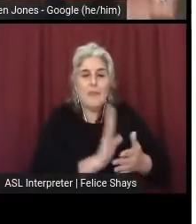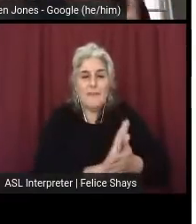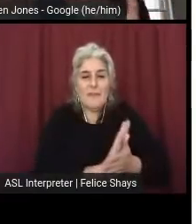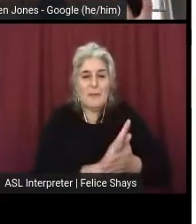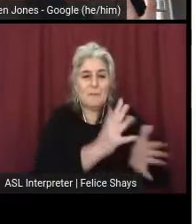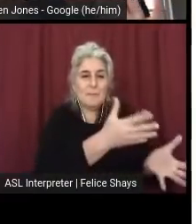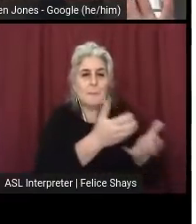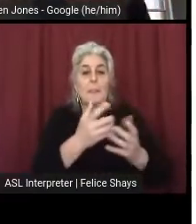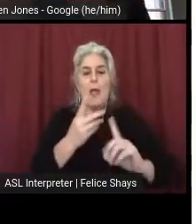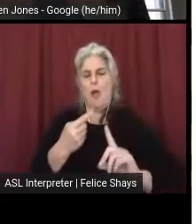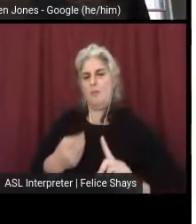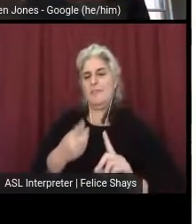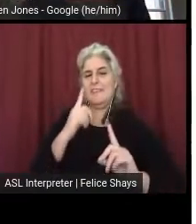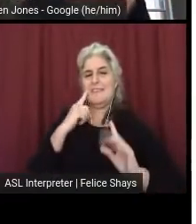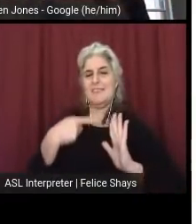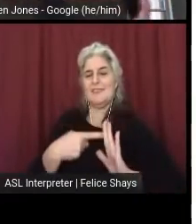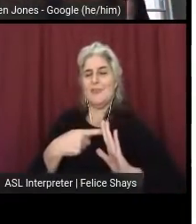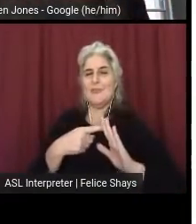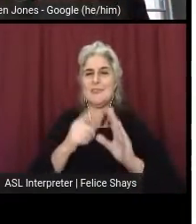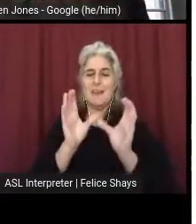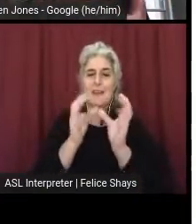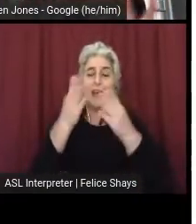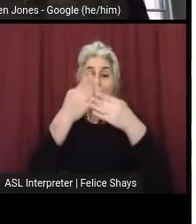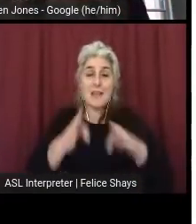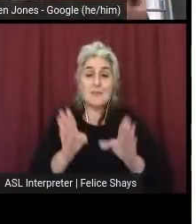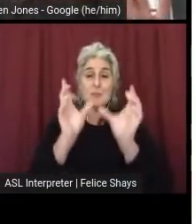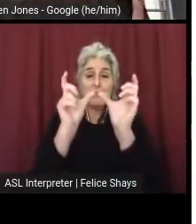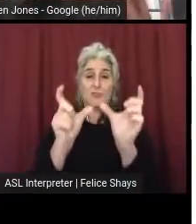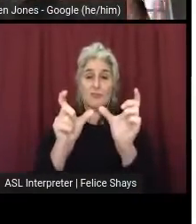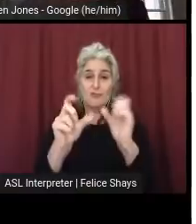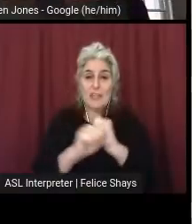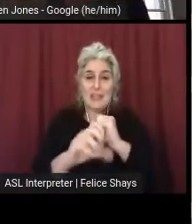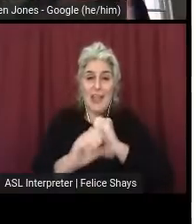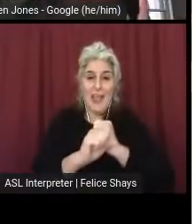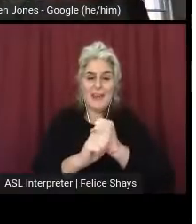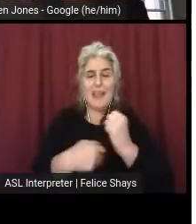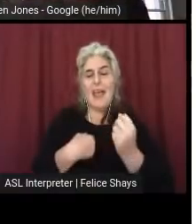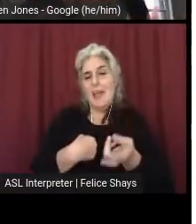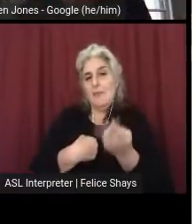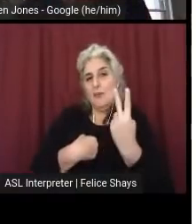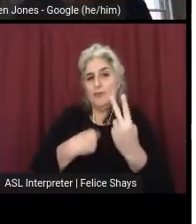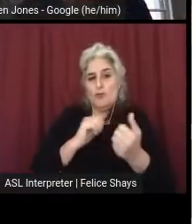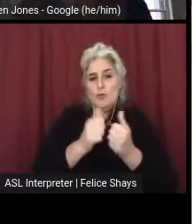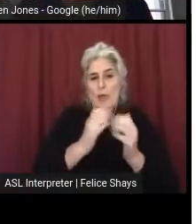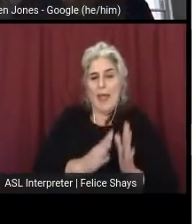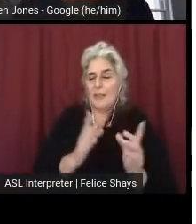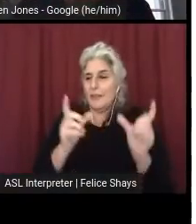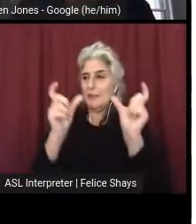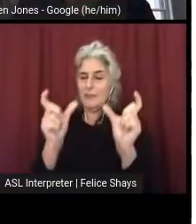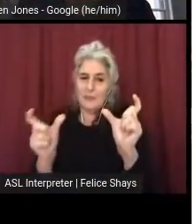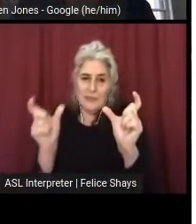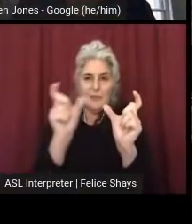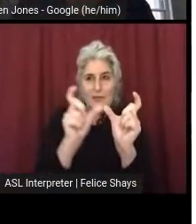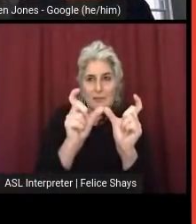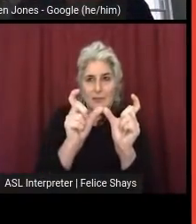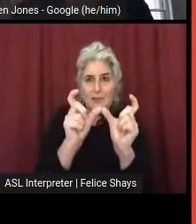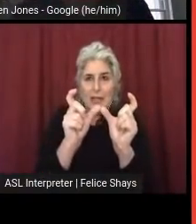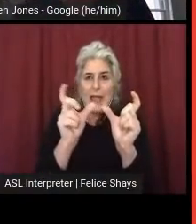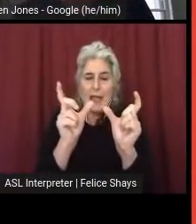a split-screen ad that Nike used to combine two athletes together, mimicking in a very seamless way their